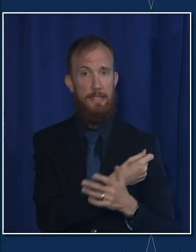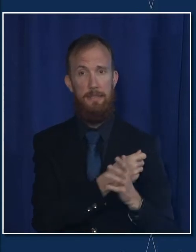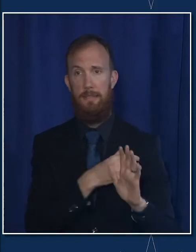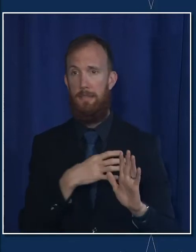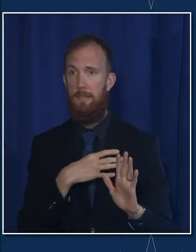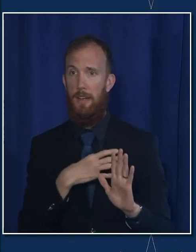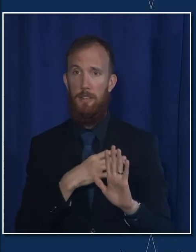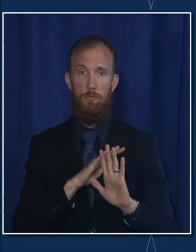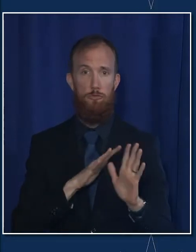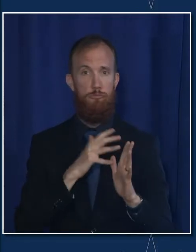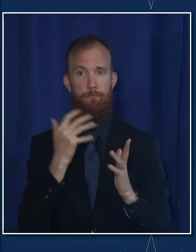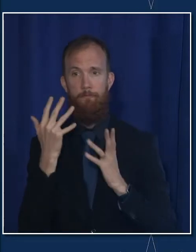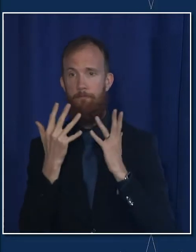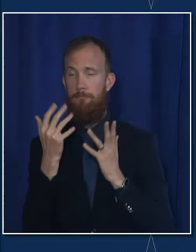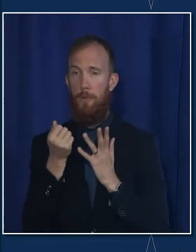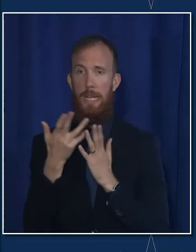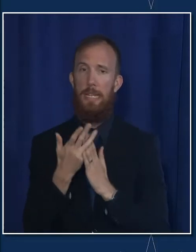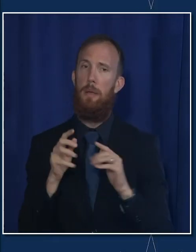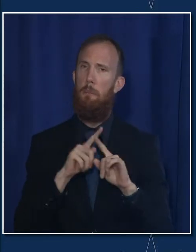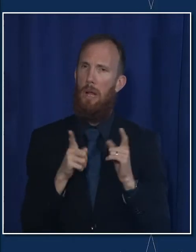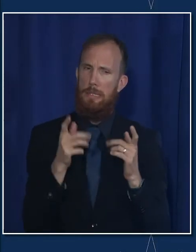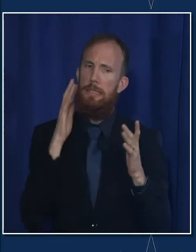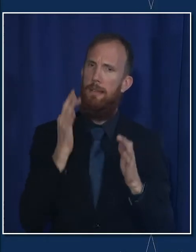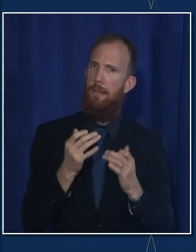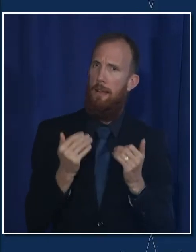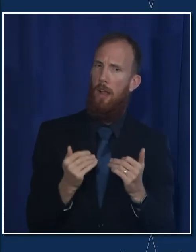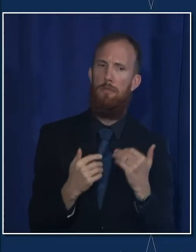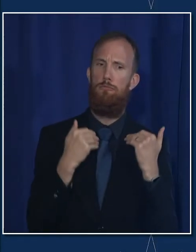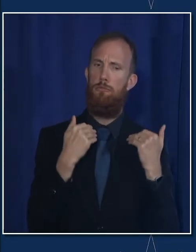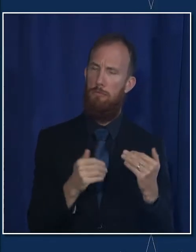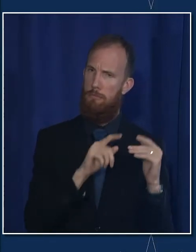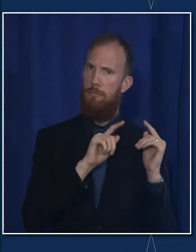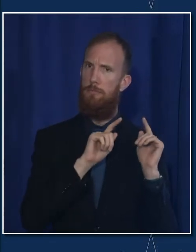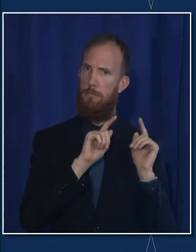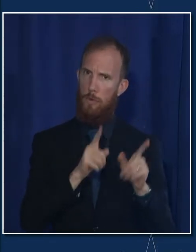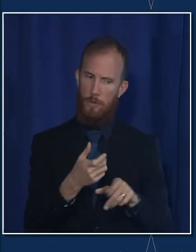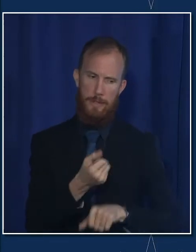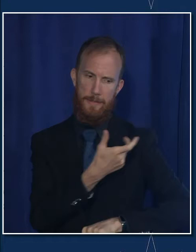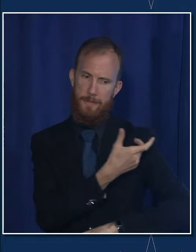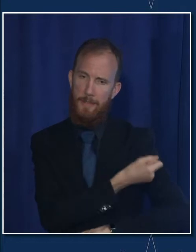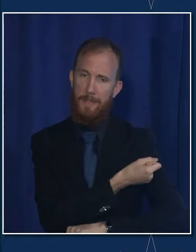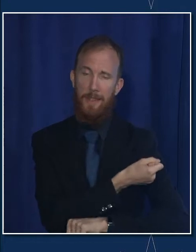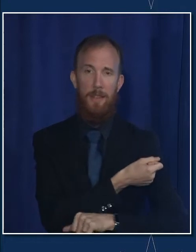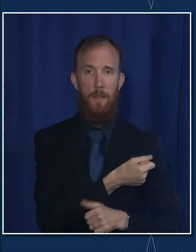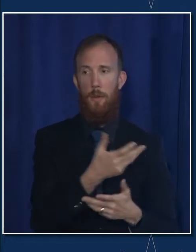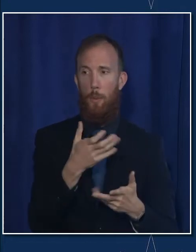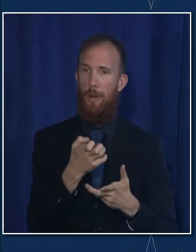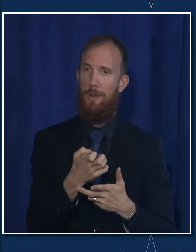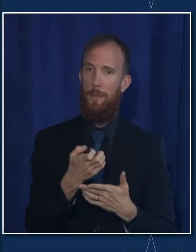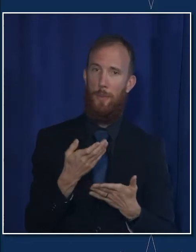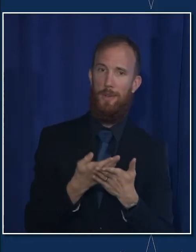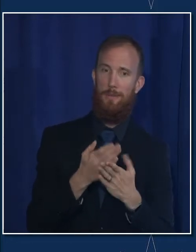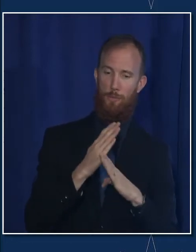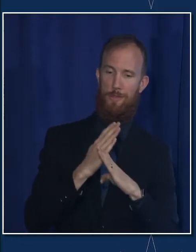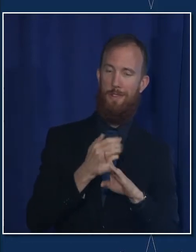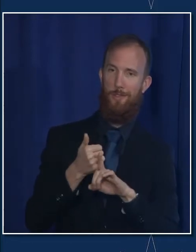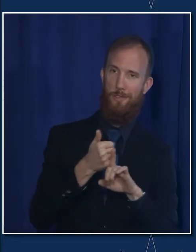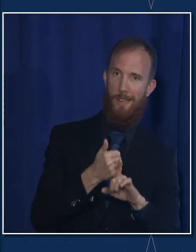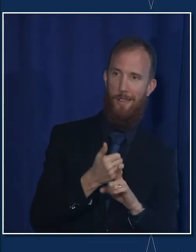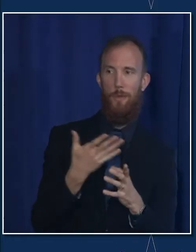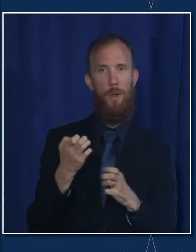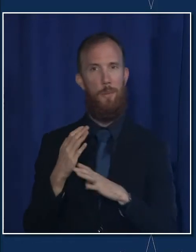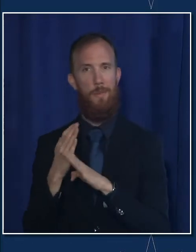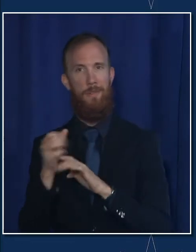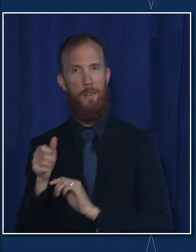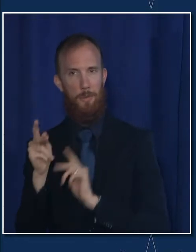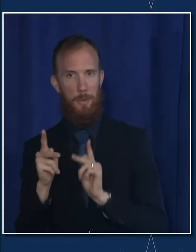hospital, and we want to help keep you from infecting others. And the best way to protect yourself and everybody else, is to get that vaccine.